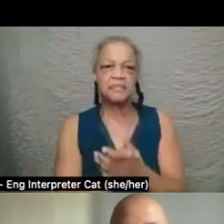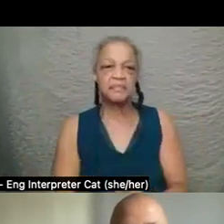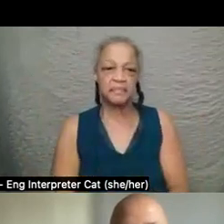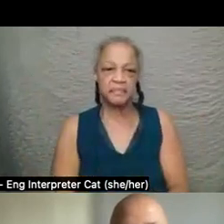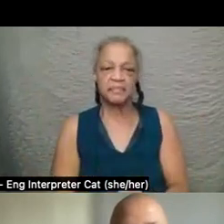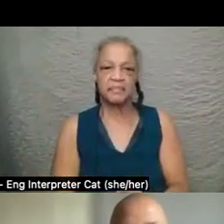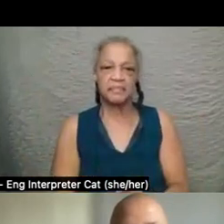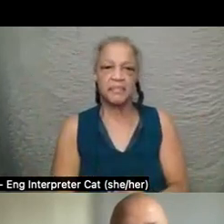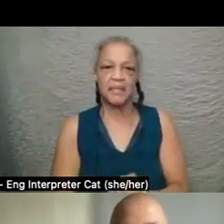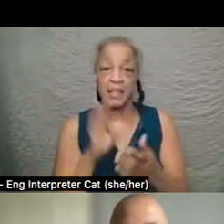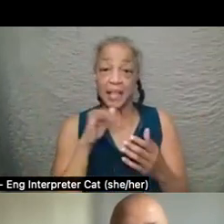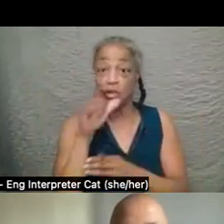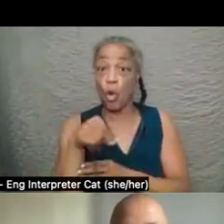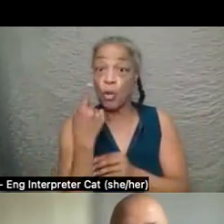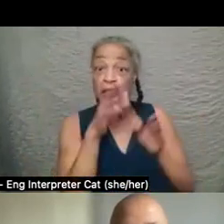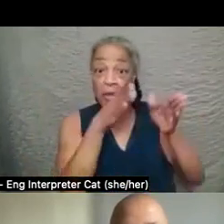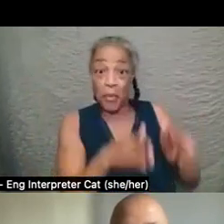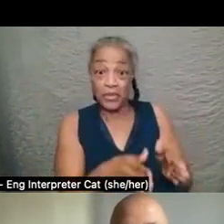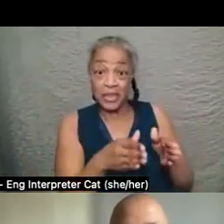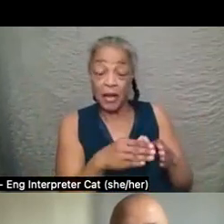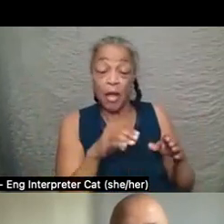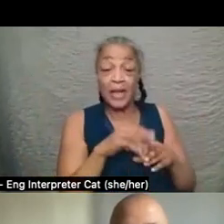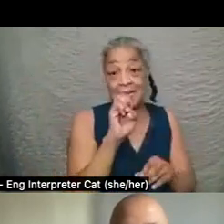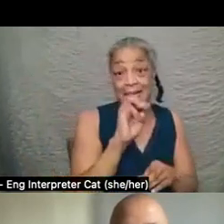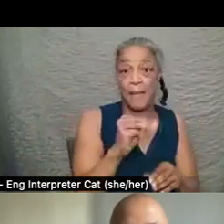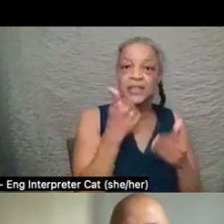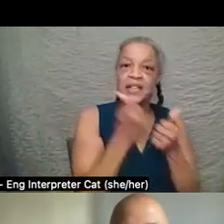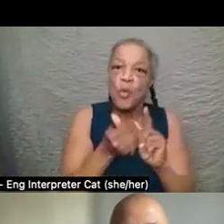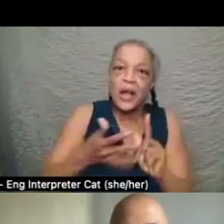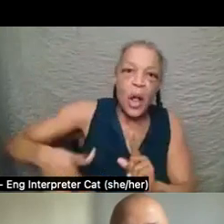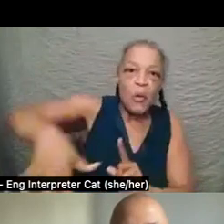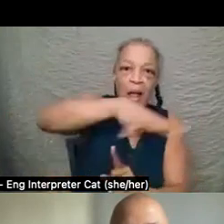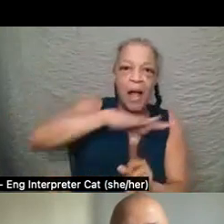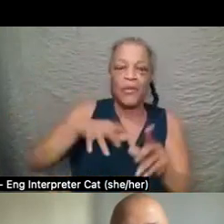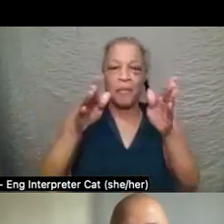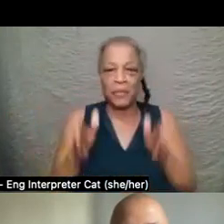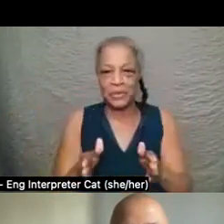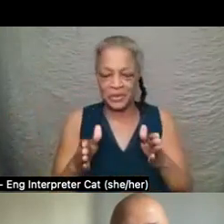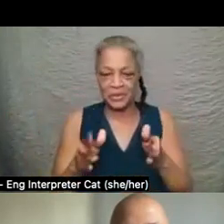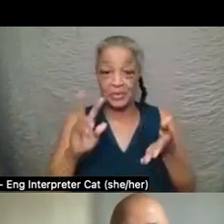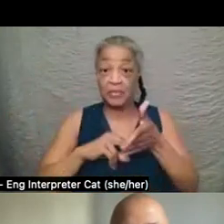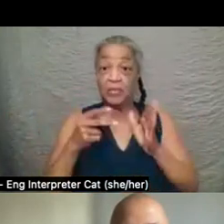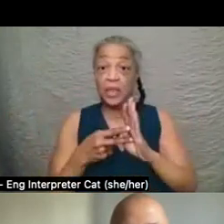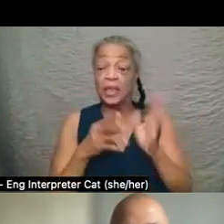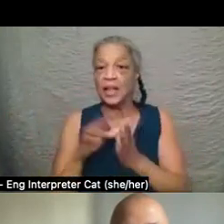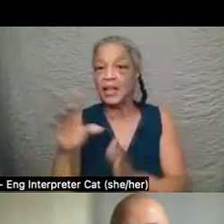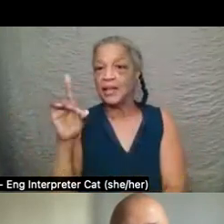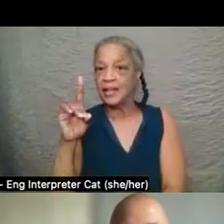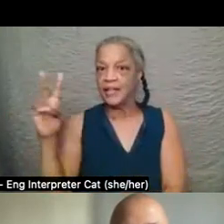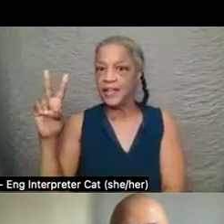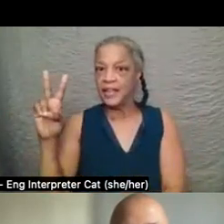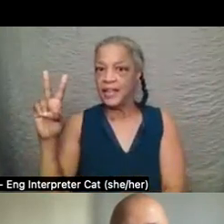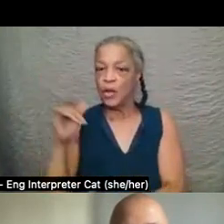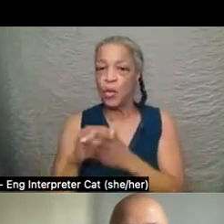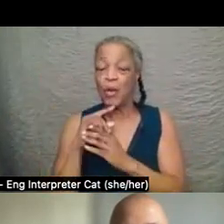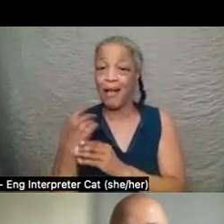just of the person on EM, that's everybody around. And so that also functions as like, in domestic violence, when it isolates